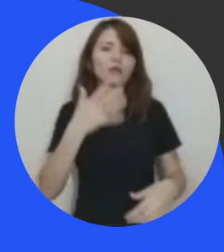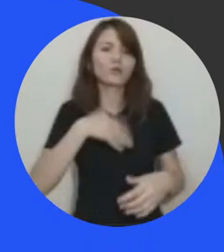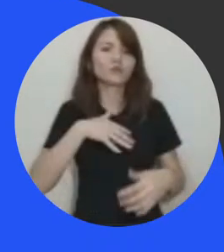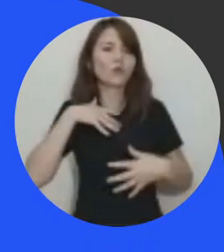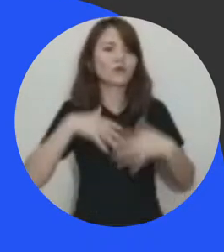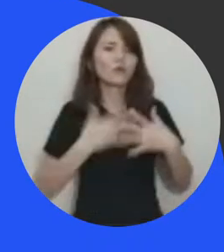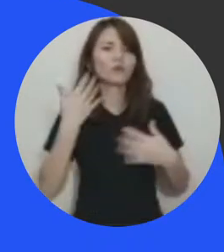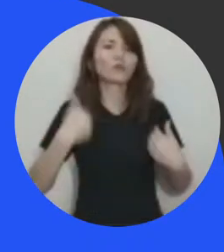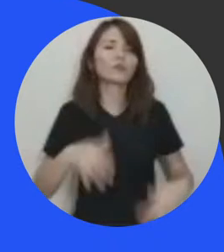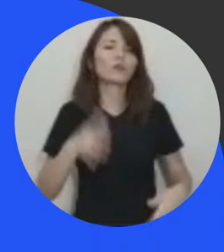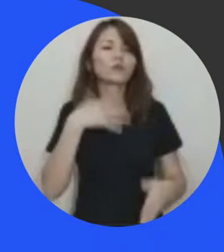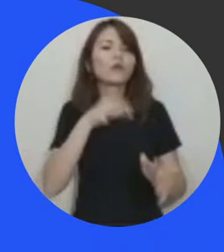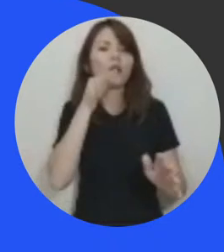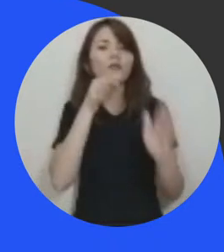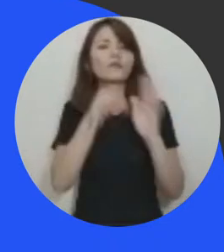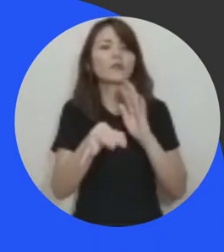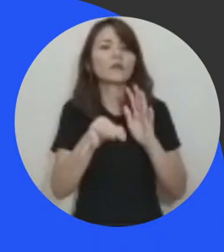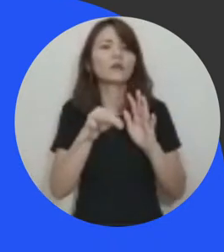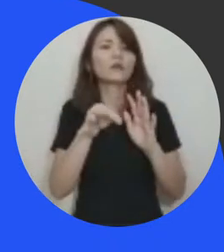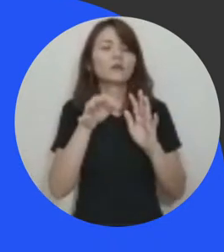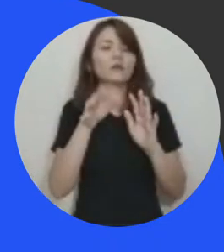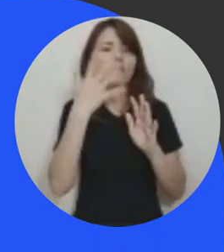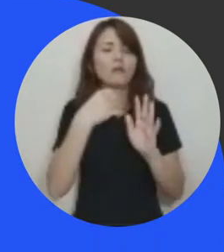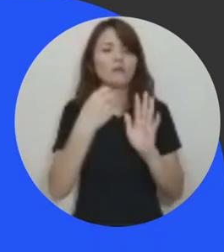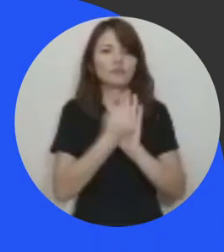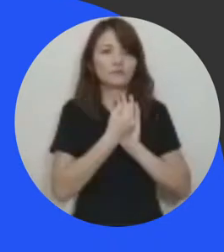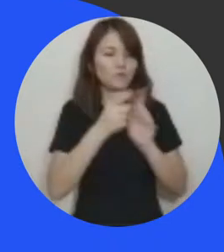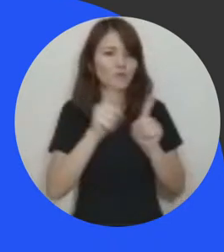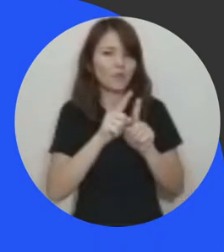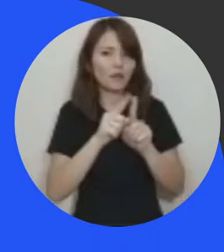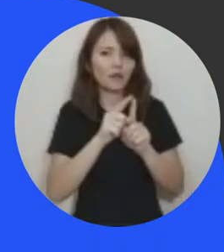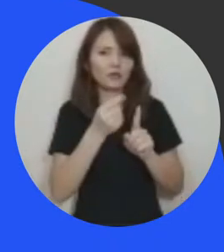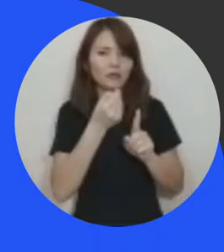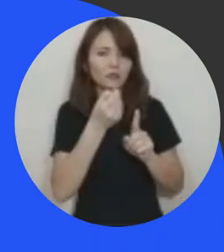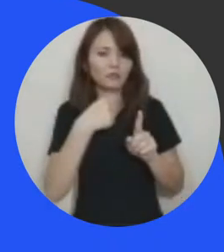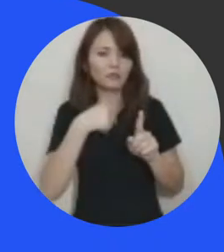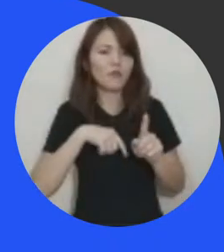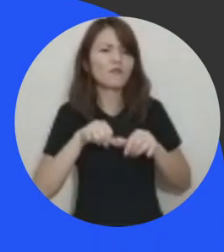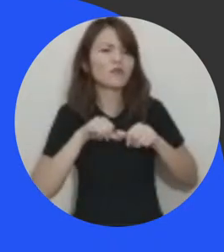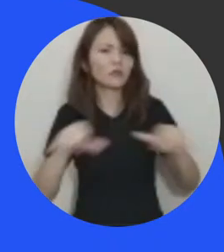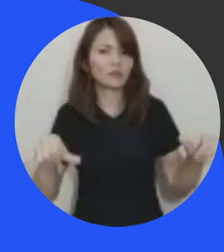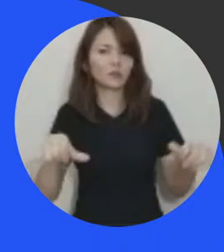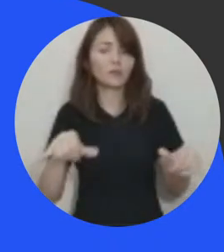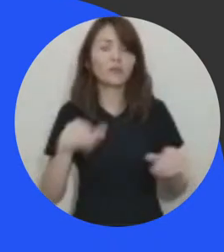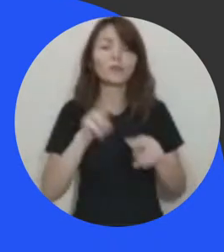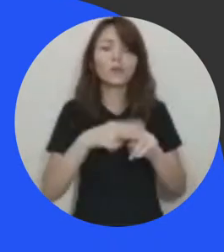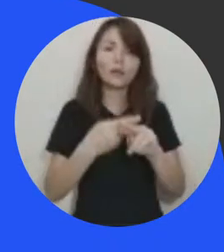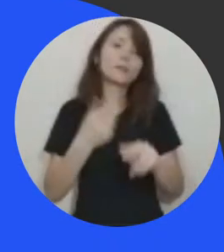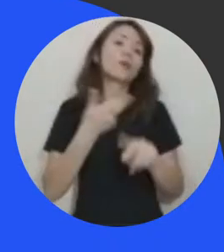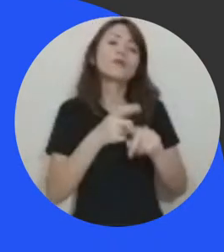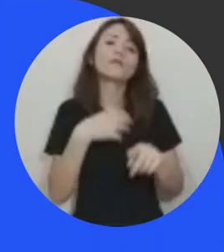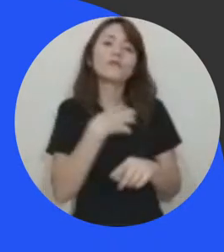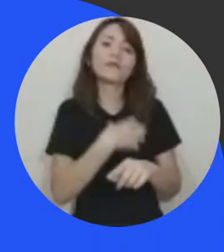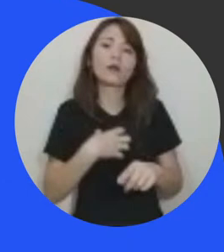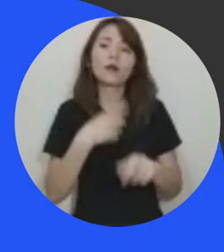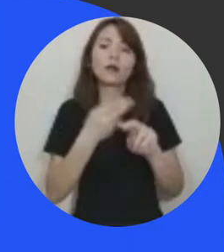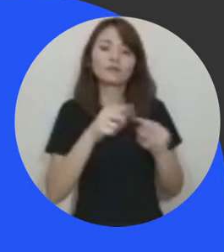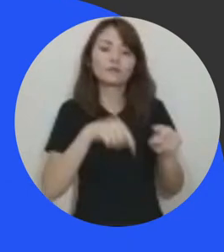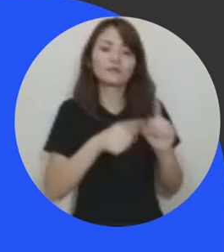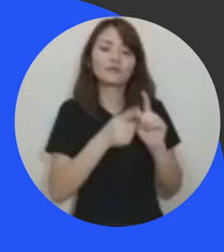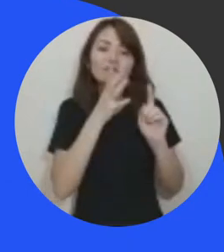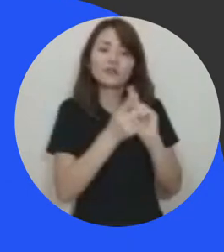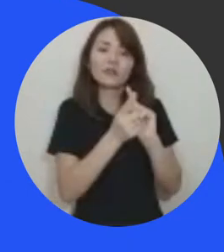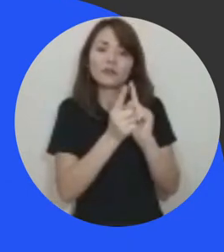symptoms. And what's really important is that that process involves a small number of